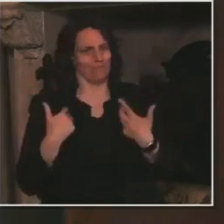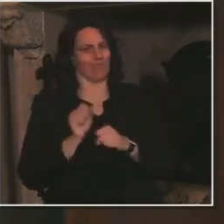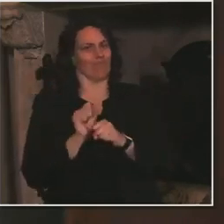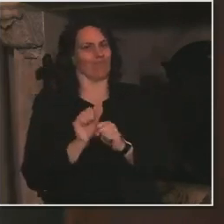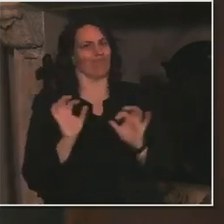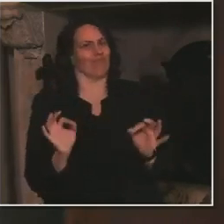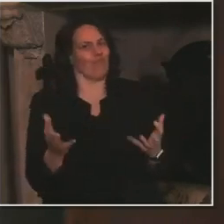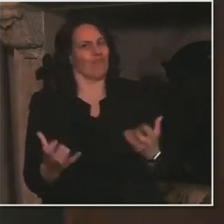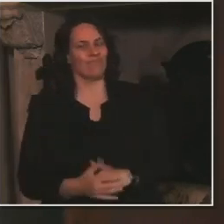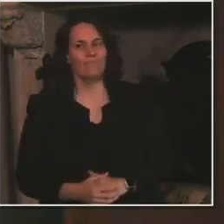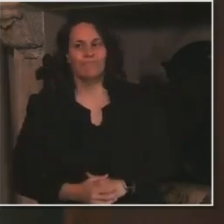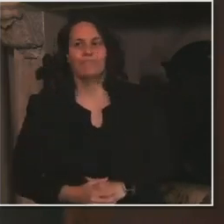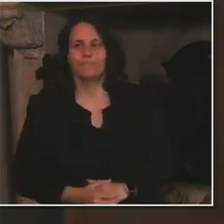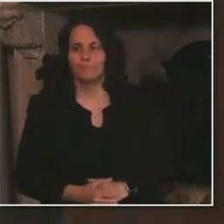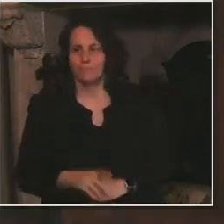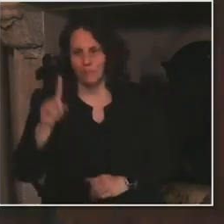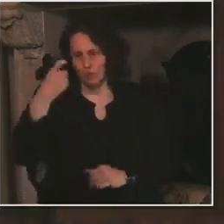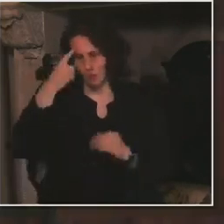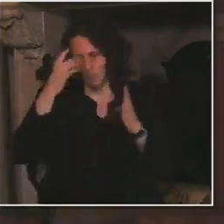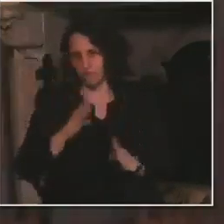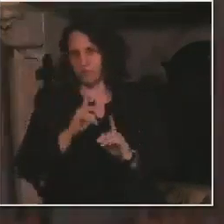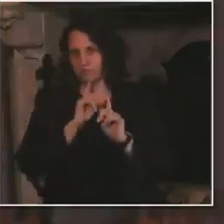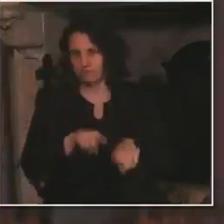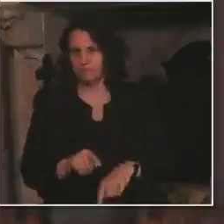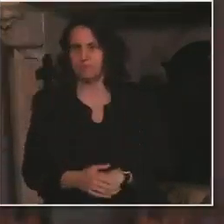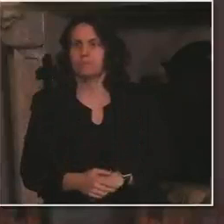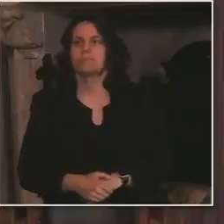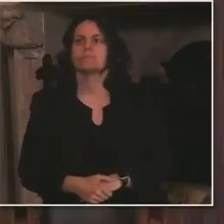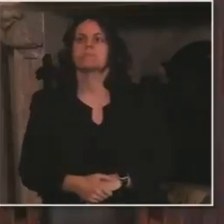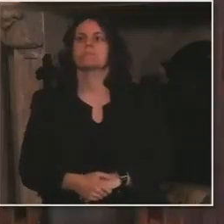jump in. And I know Secretary-Designee Palm